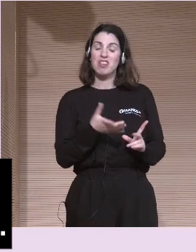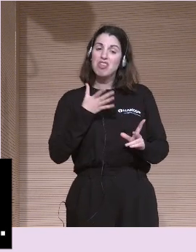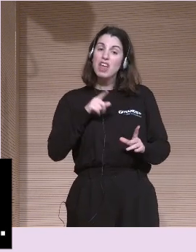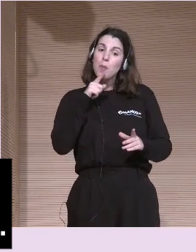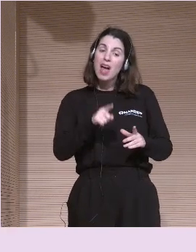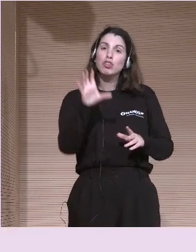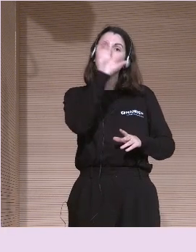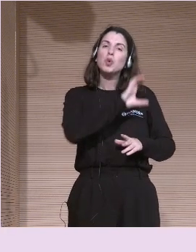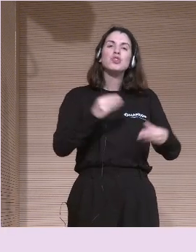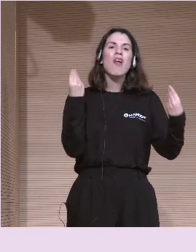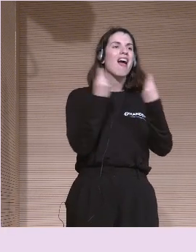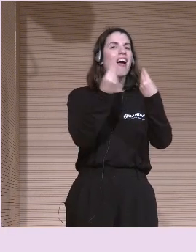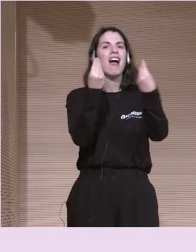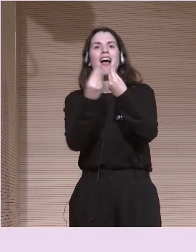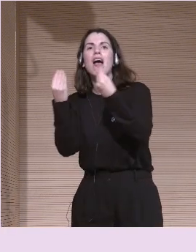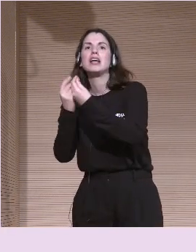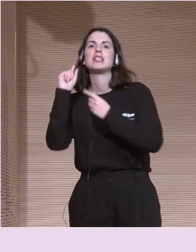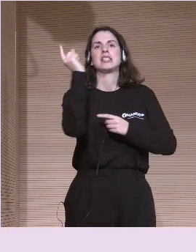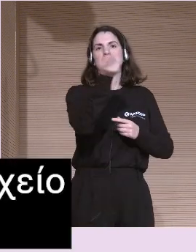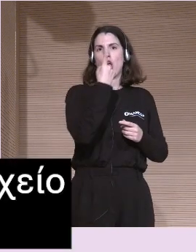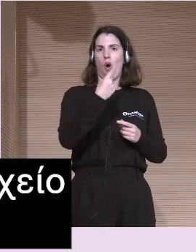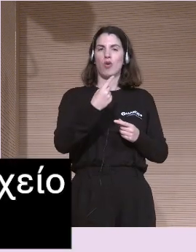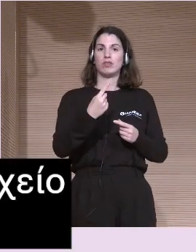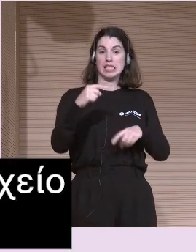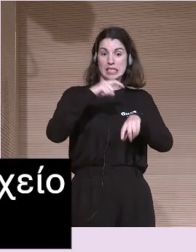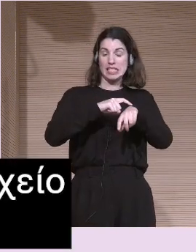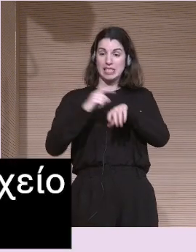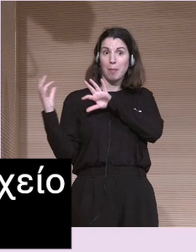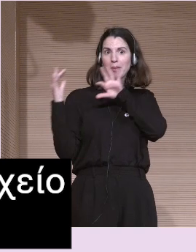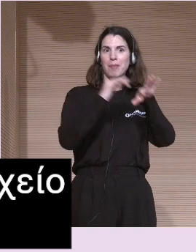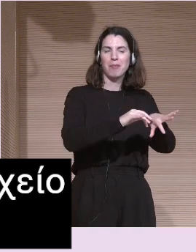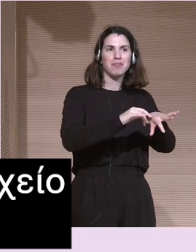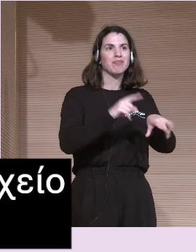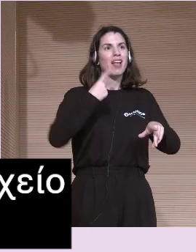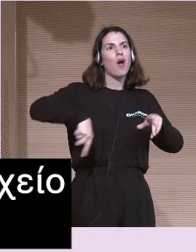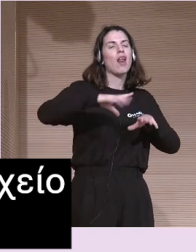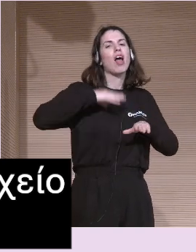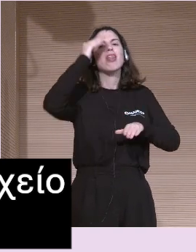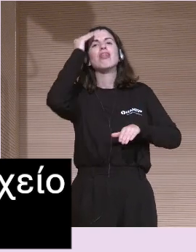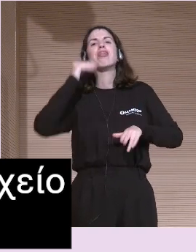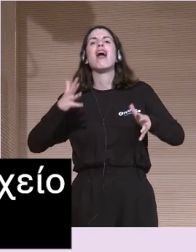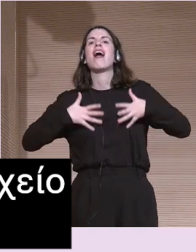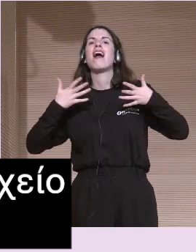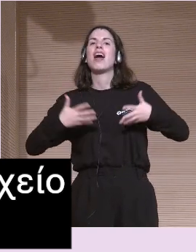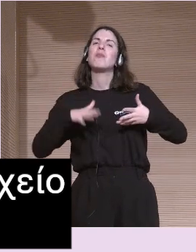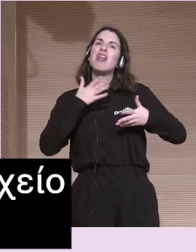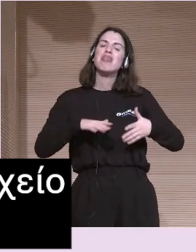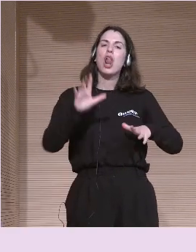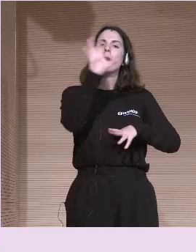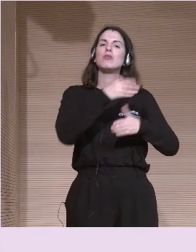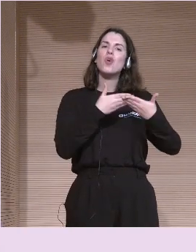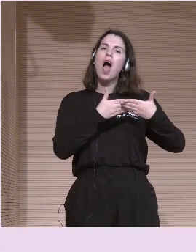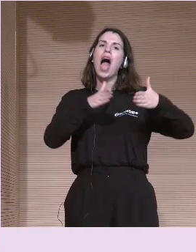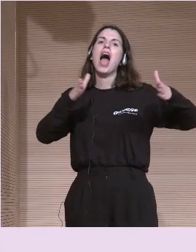you are. And there's something about the porosity, I think is a word, the porous nature of the space that we have in the shopping centre that's